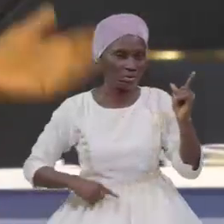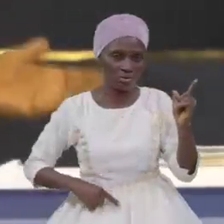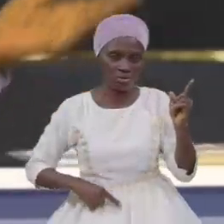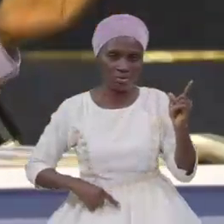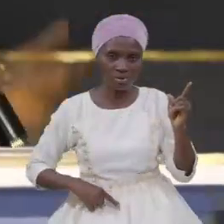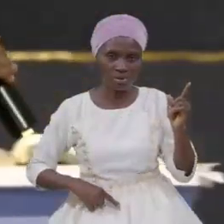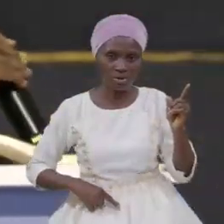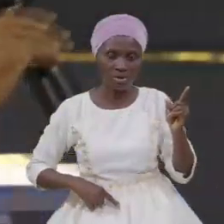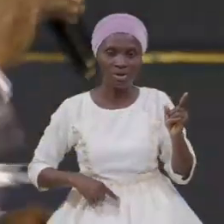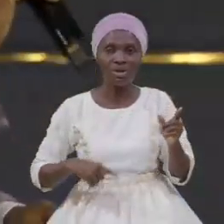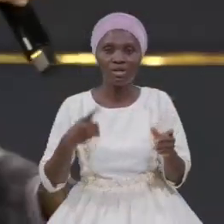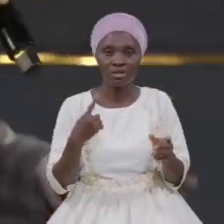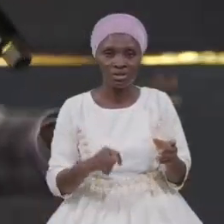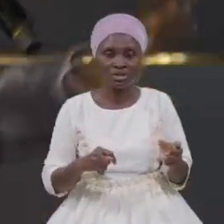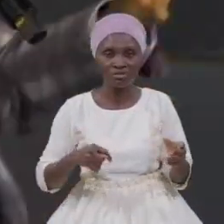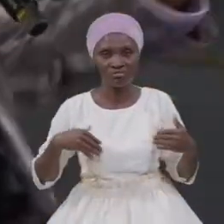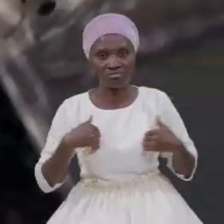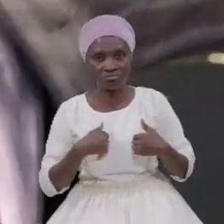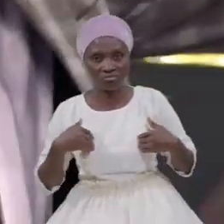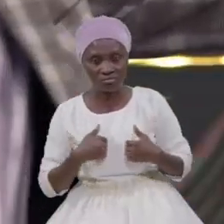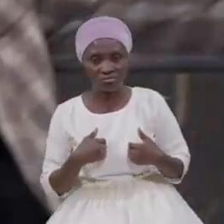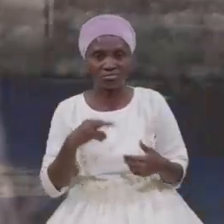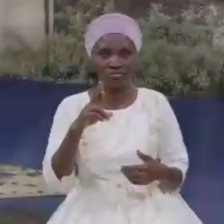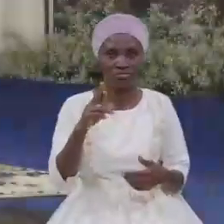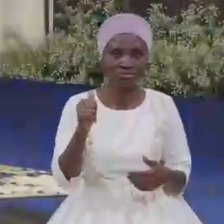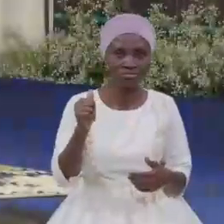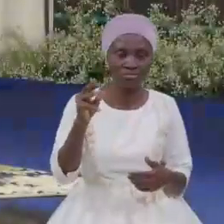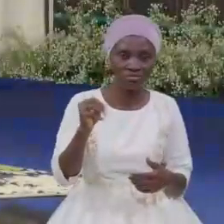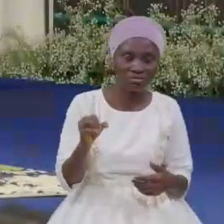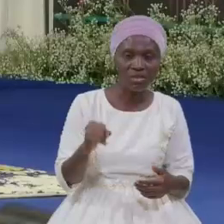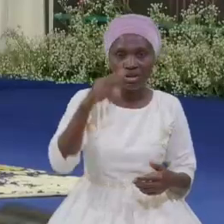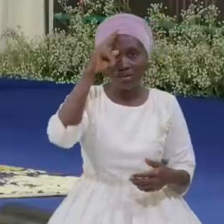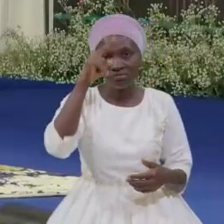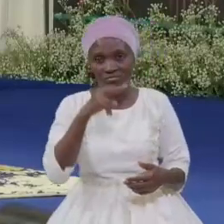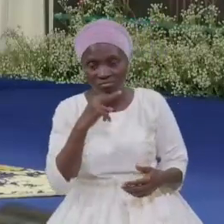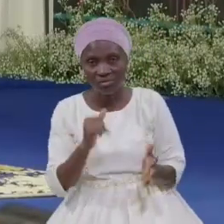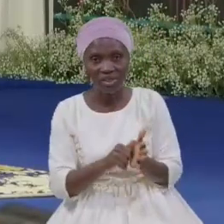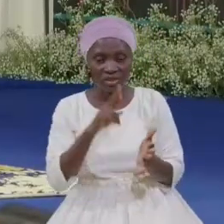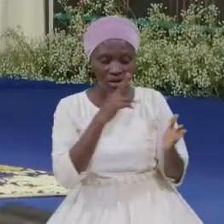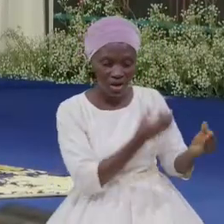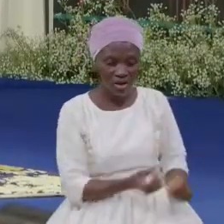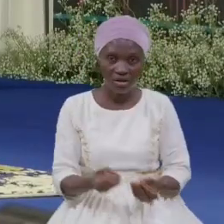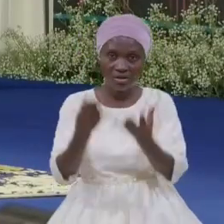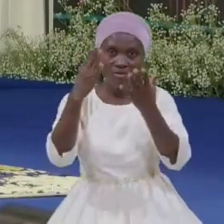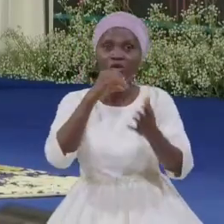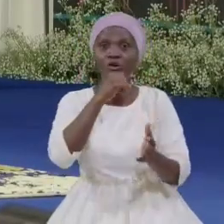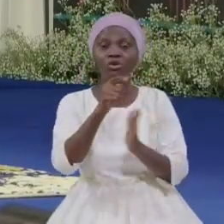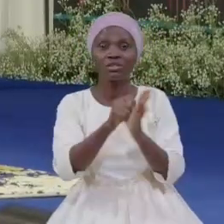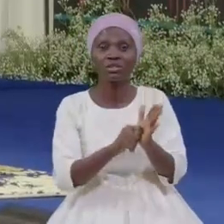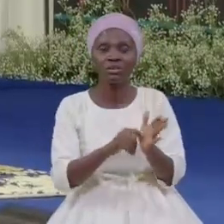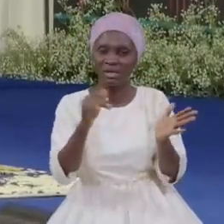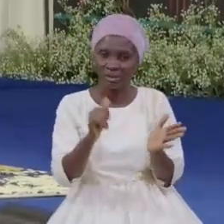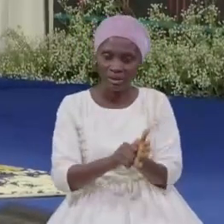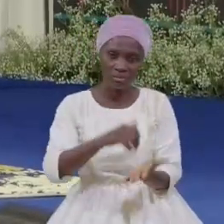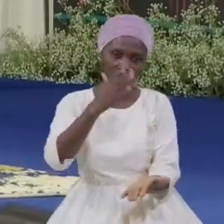and the rams they offered in the Old Testament that has stopped. All